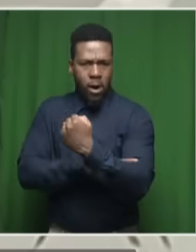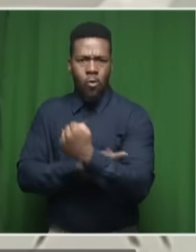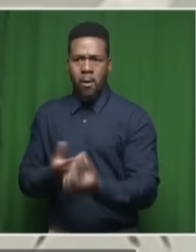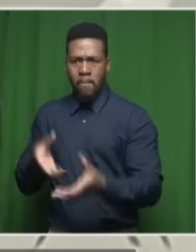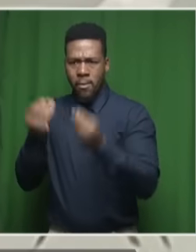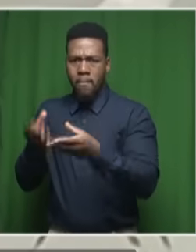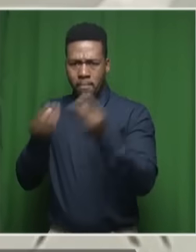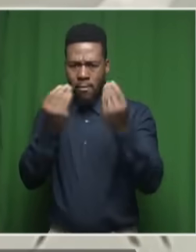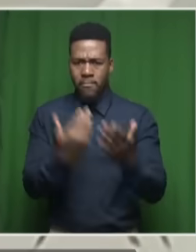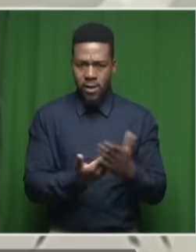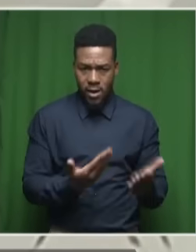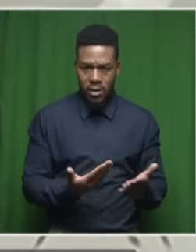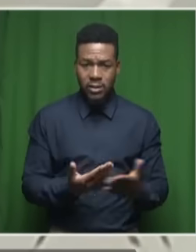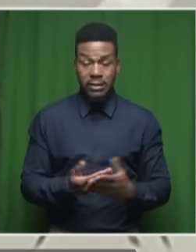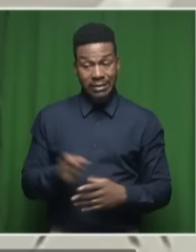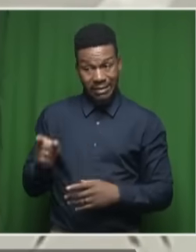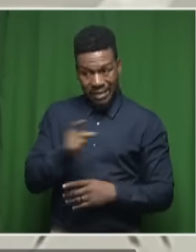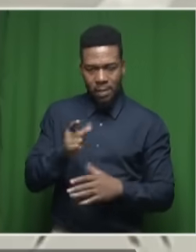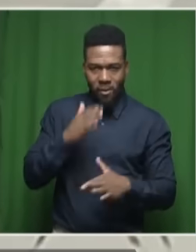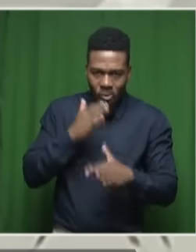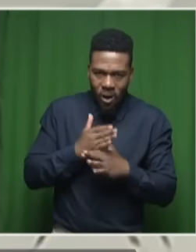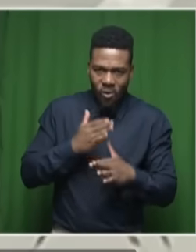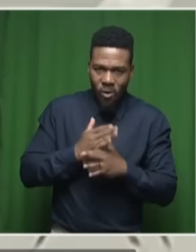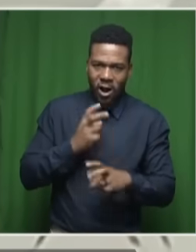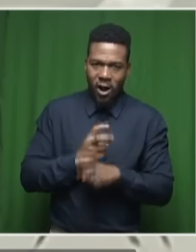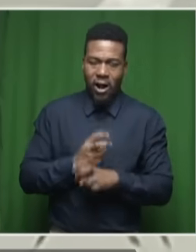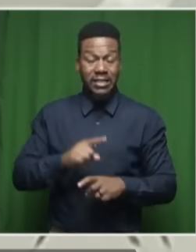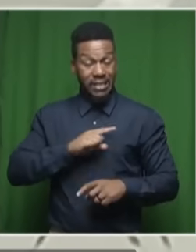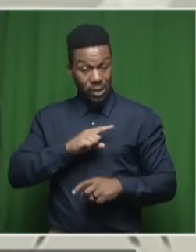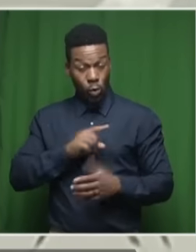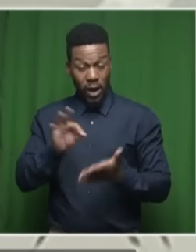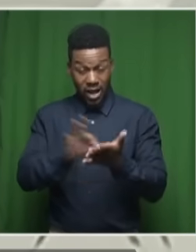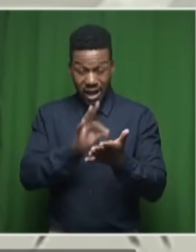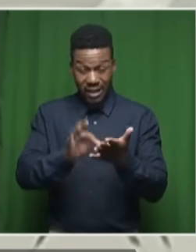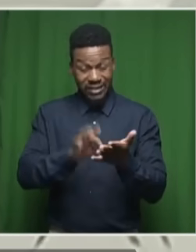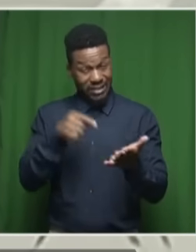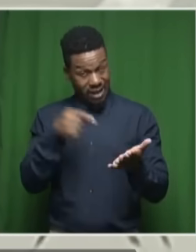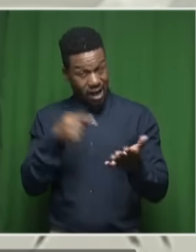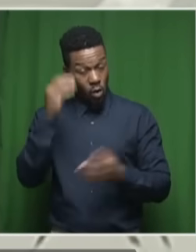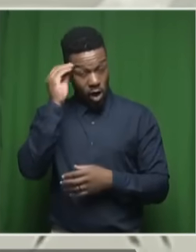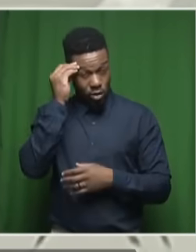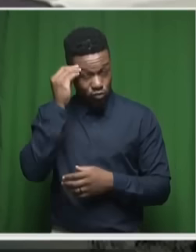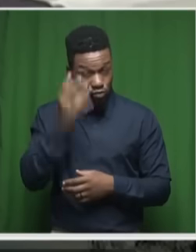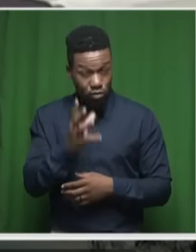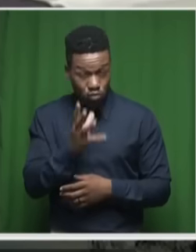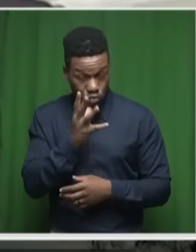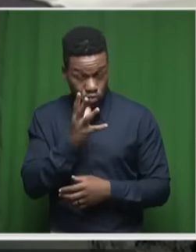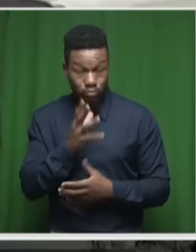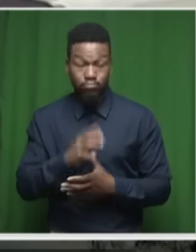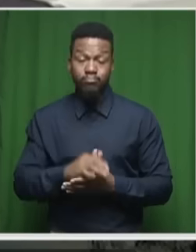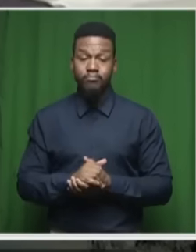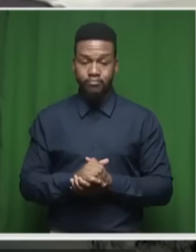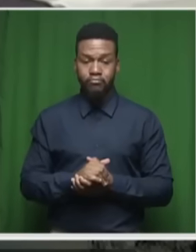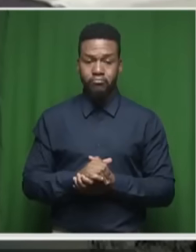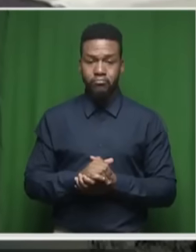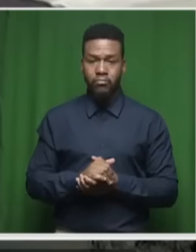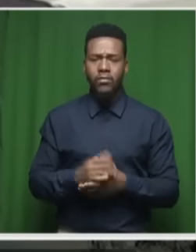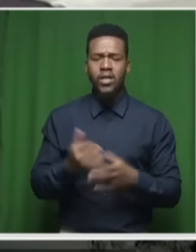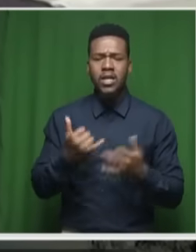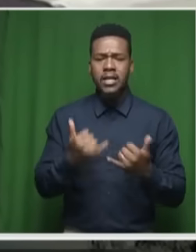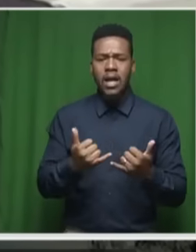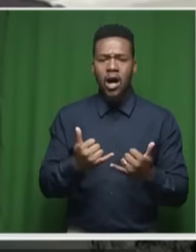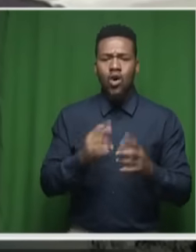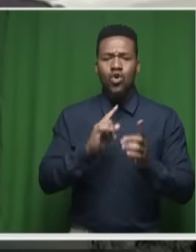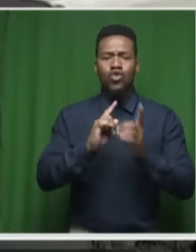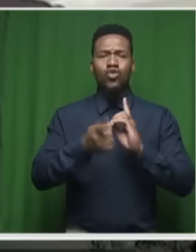much harder. And that makes these elections to be indeed quite interesting. Speaking of opposition